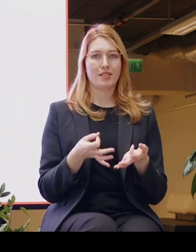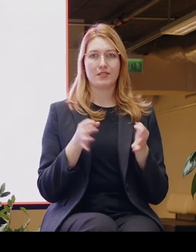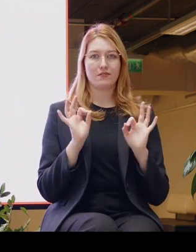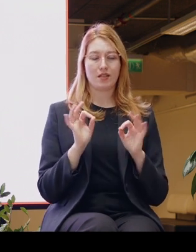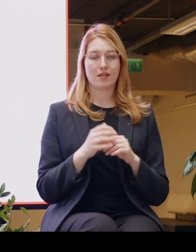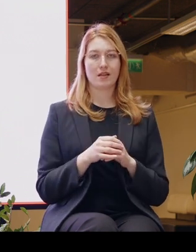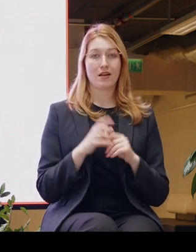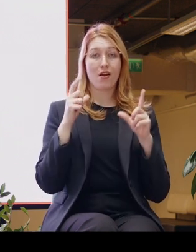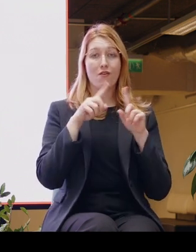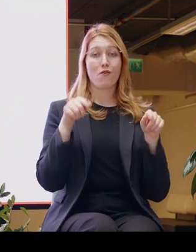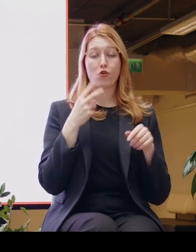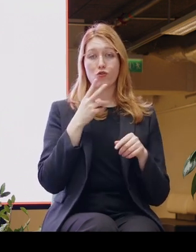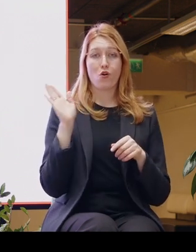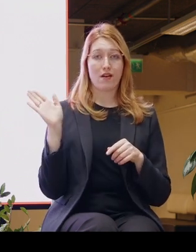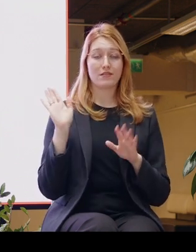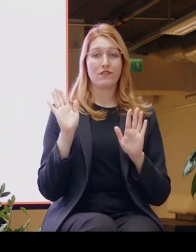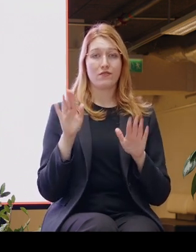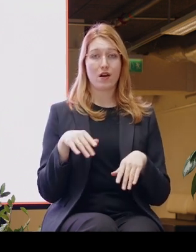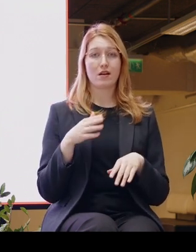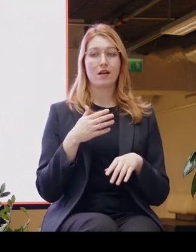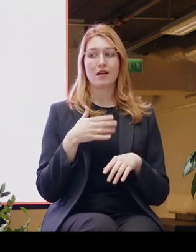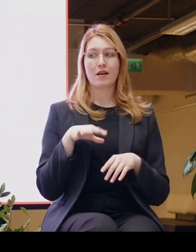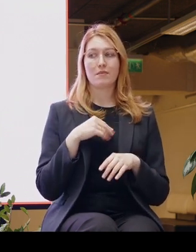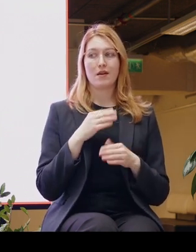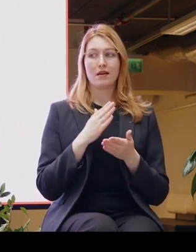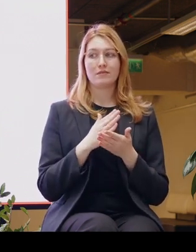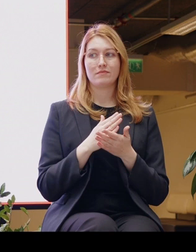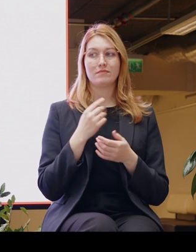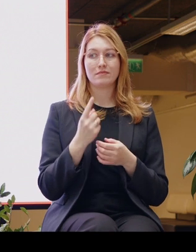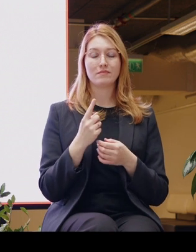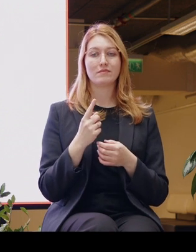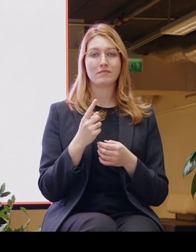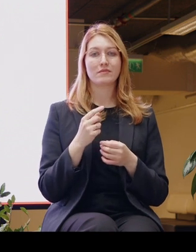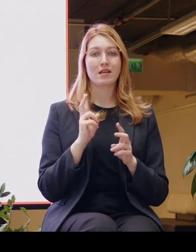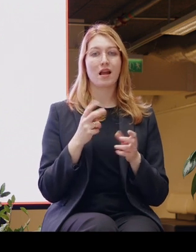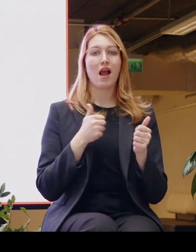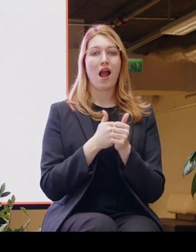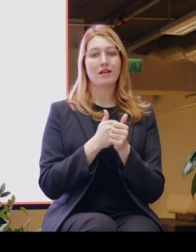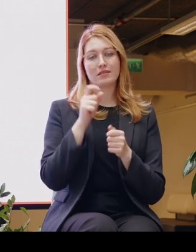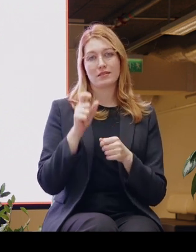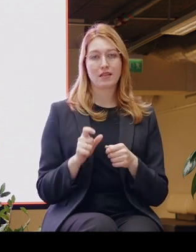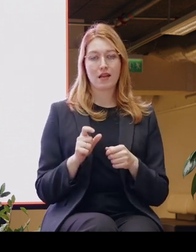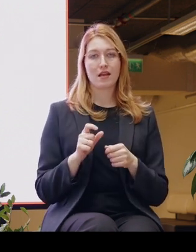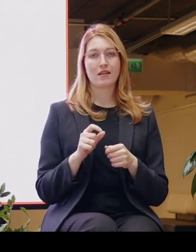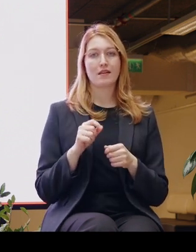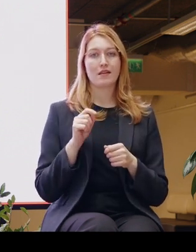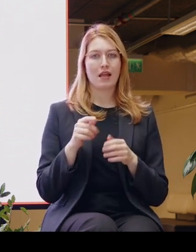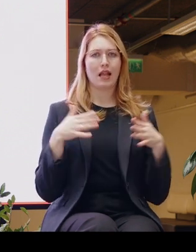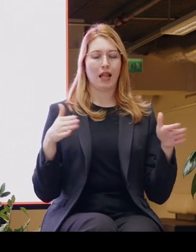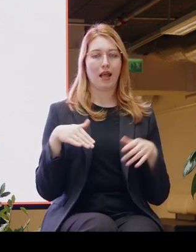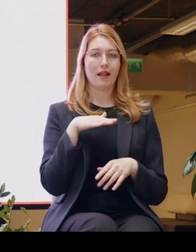On the picture, we see Elvi as an elder woman. There is Martin with assistant, Reet with